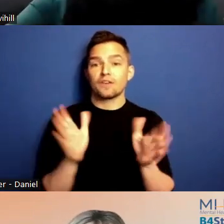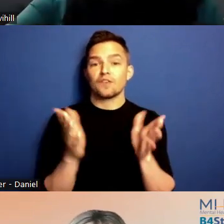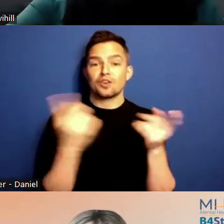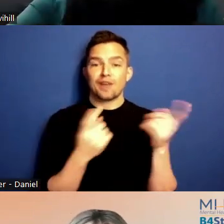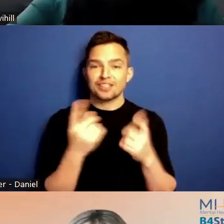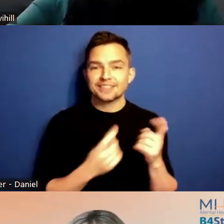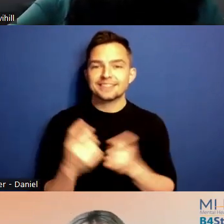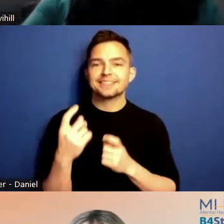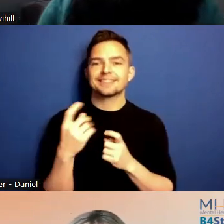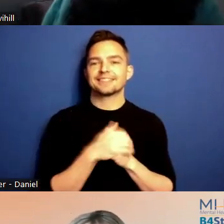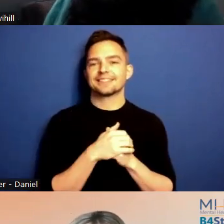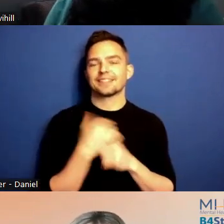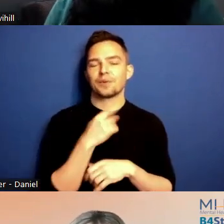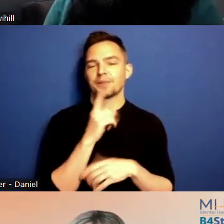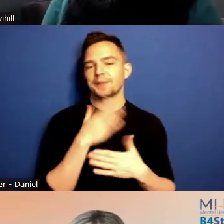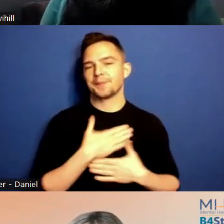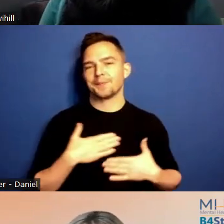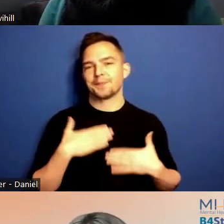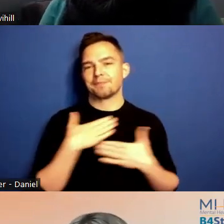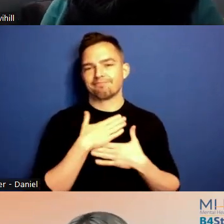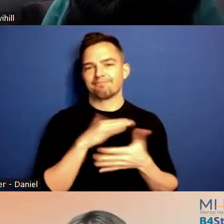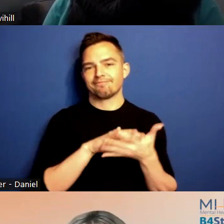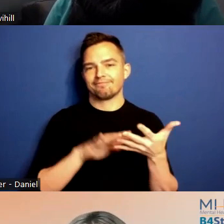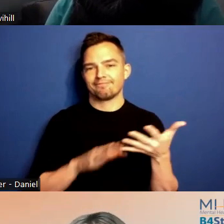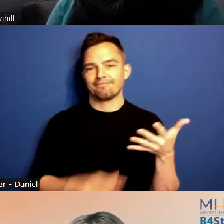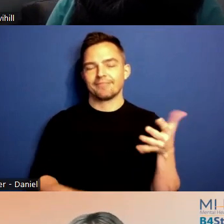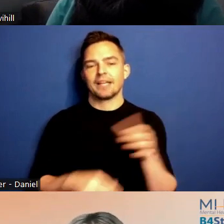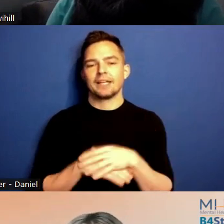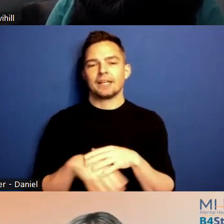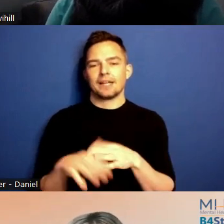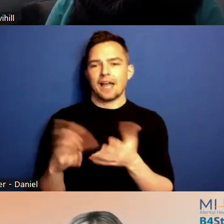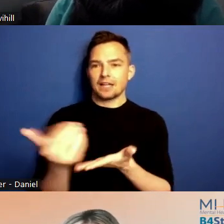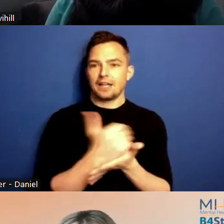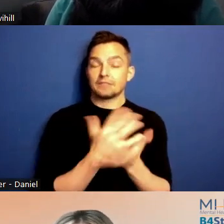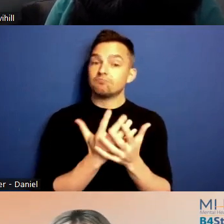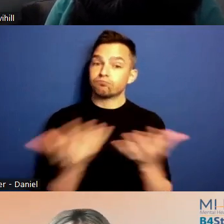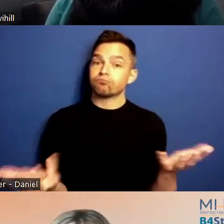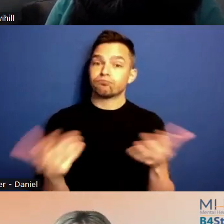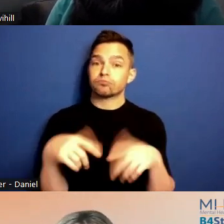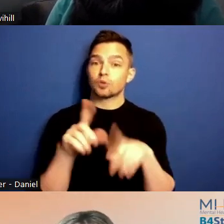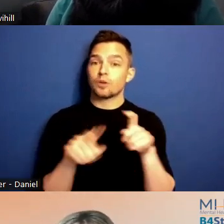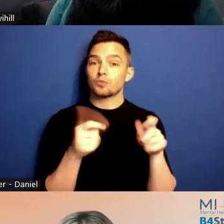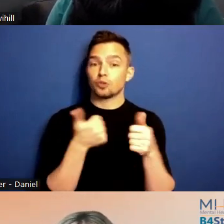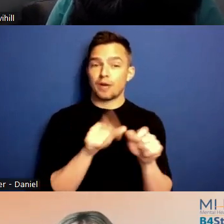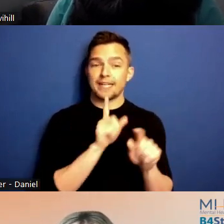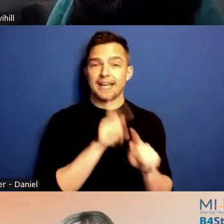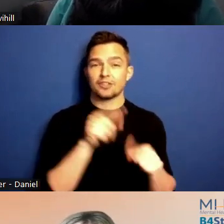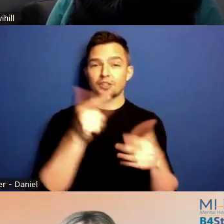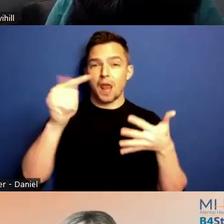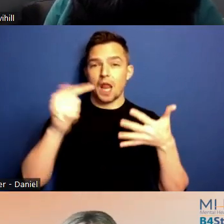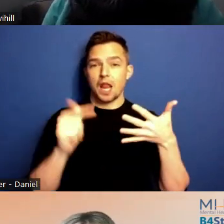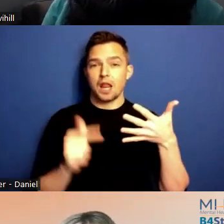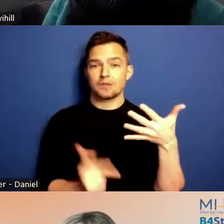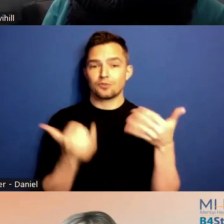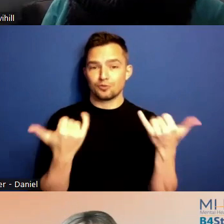questions. We really appreciate them. I've collected quite a few that we'll try and get through